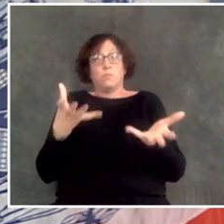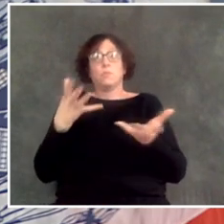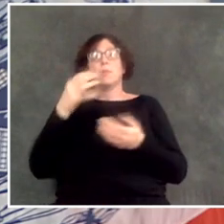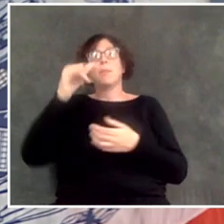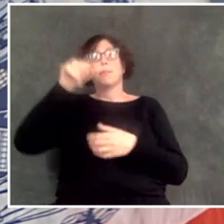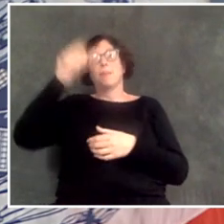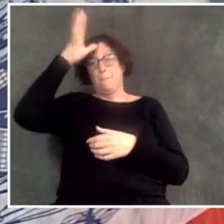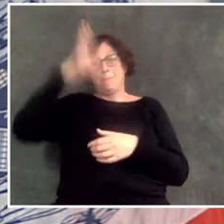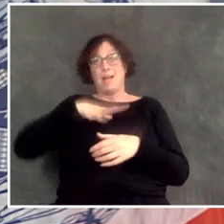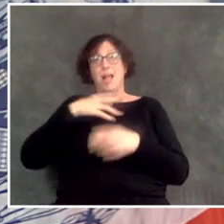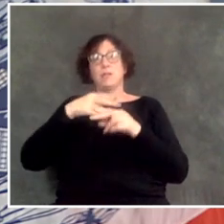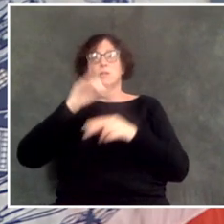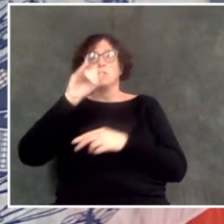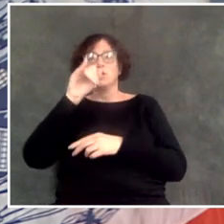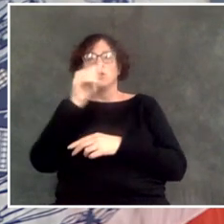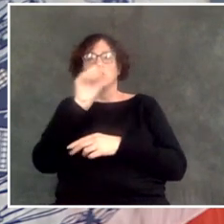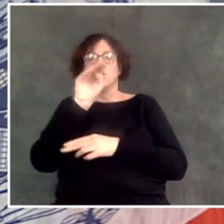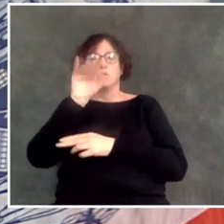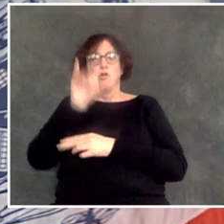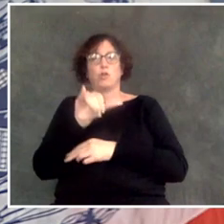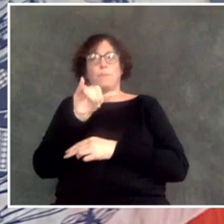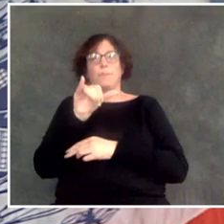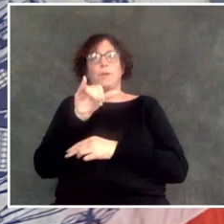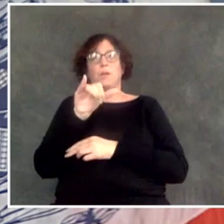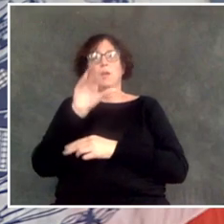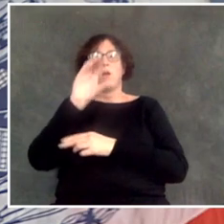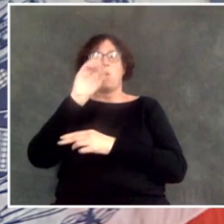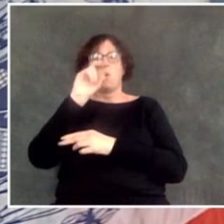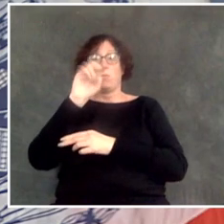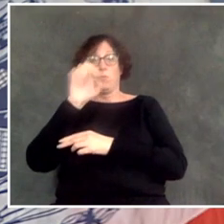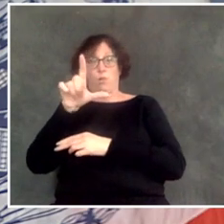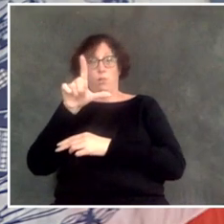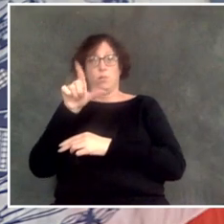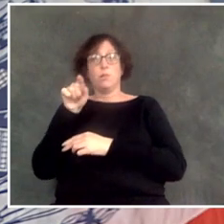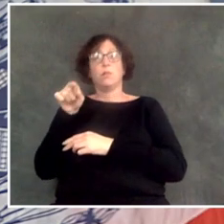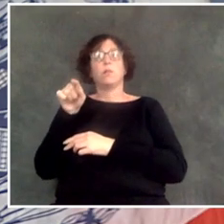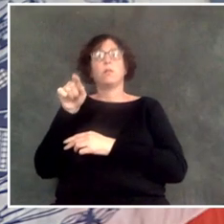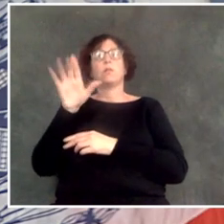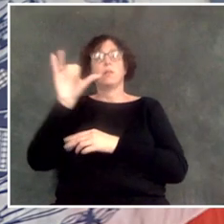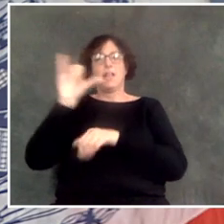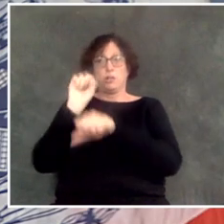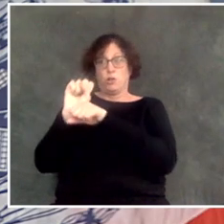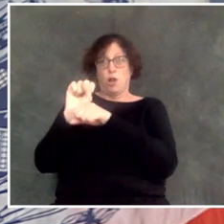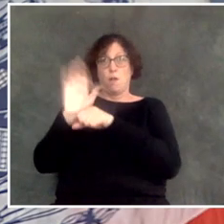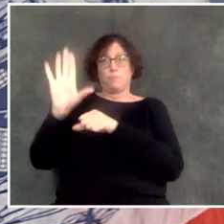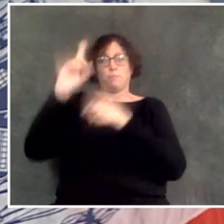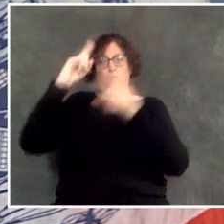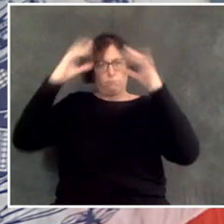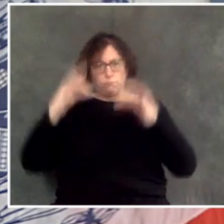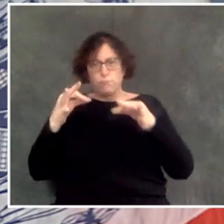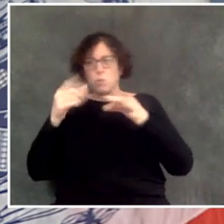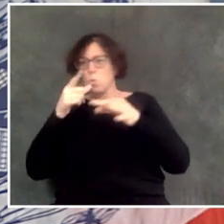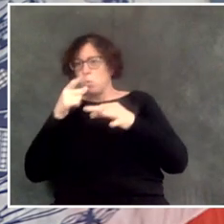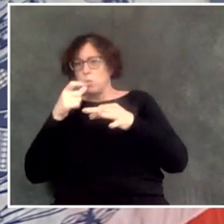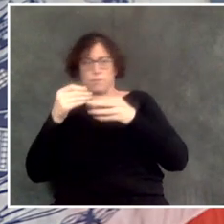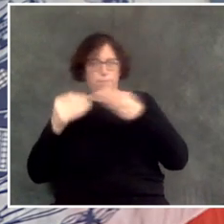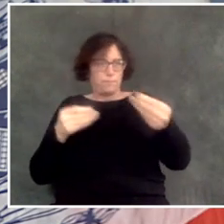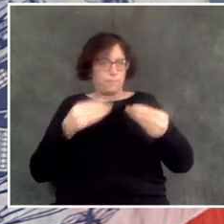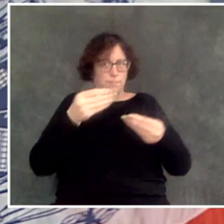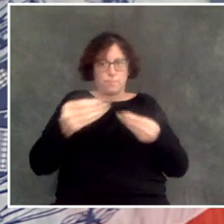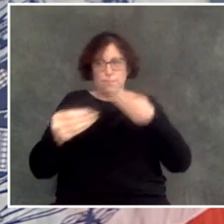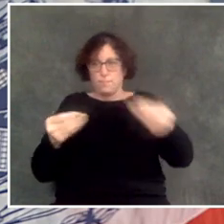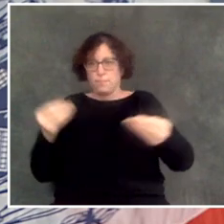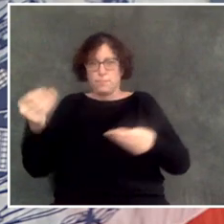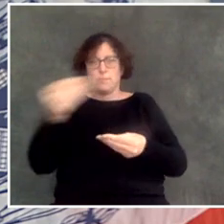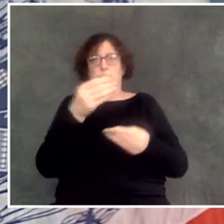enforcement agencies to make sure they do. Because this is about protecting human lives. I mean, this is an emergency. So we'll have more knowledge